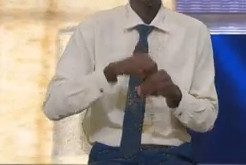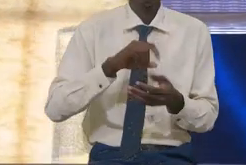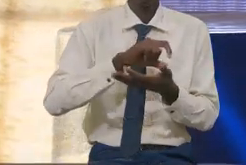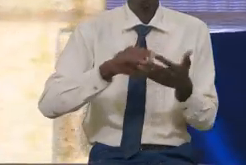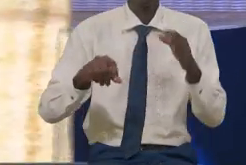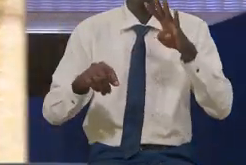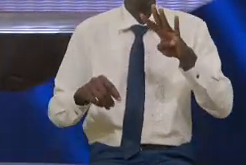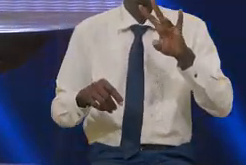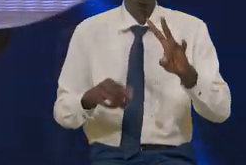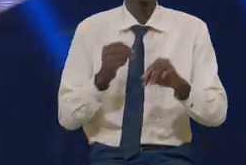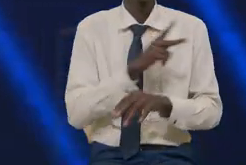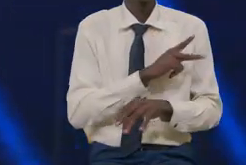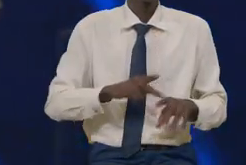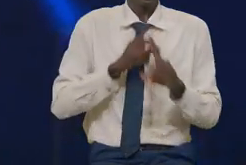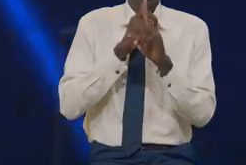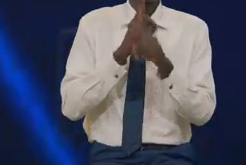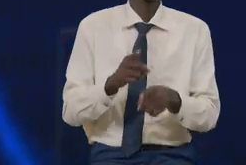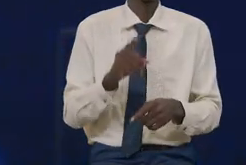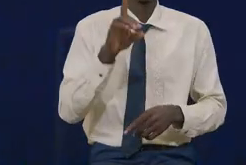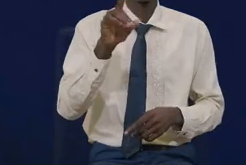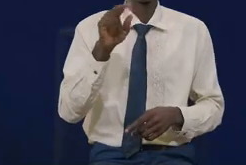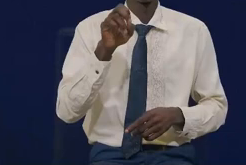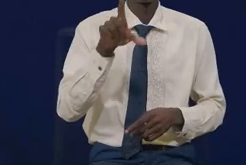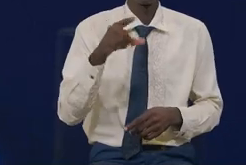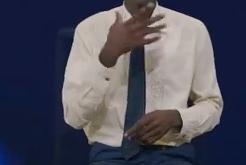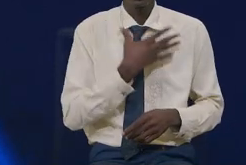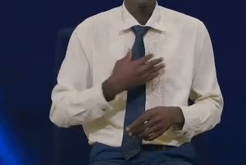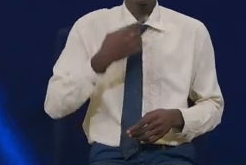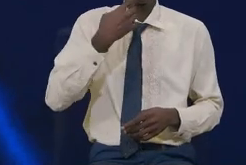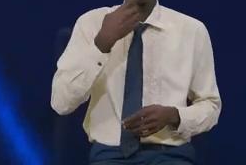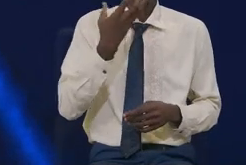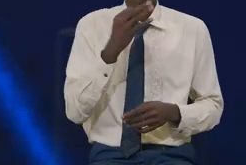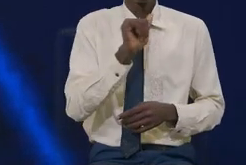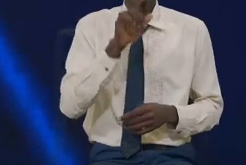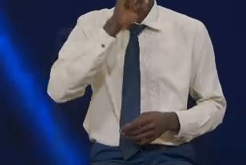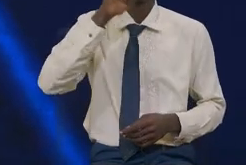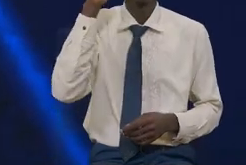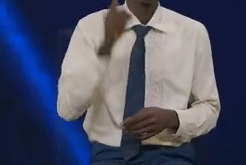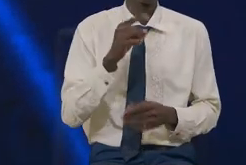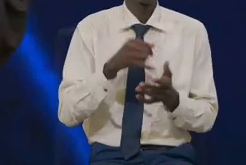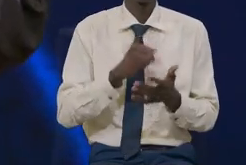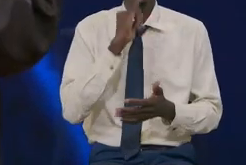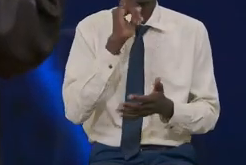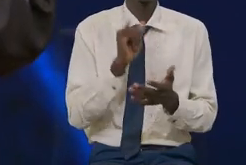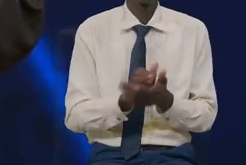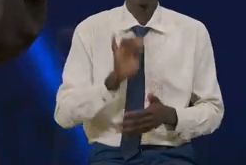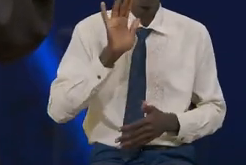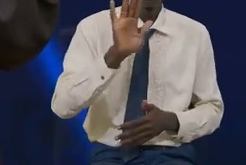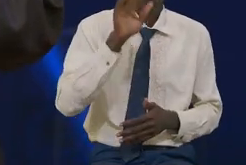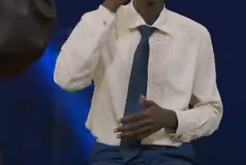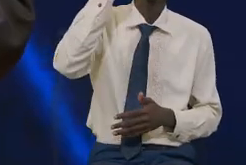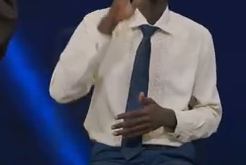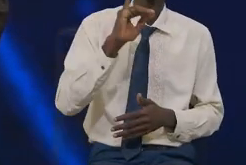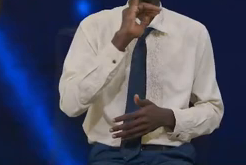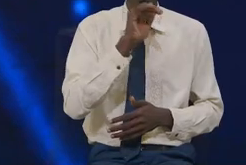the king answered unto Daniel and said, of a truth, it is that your God is